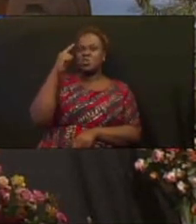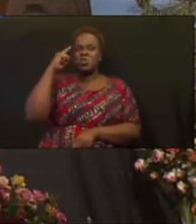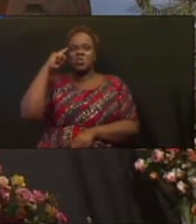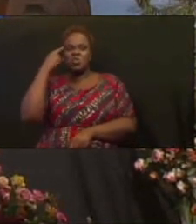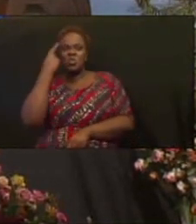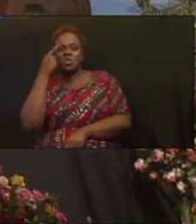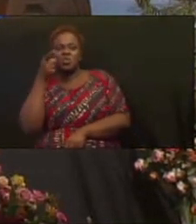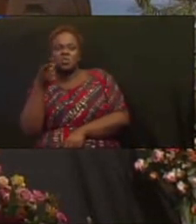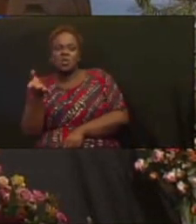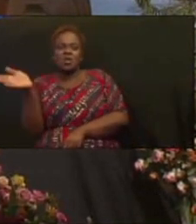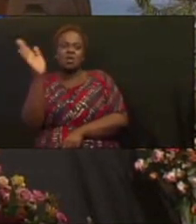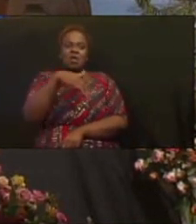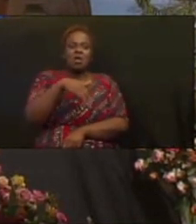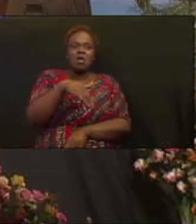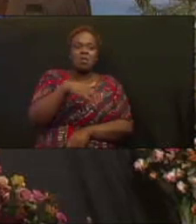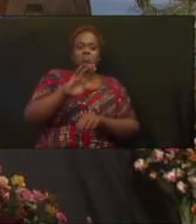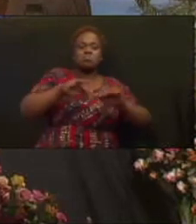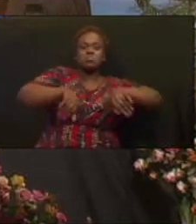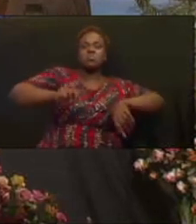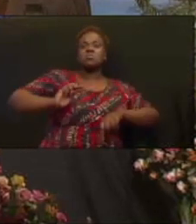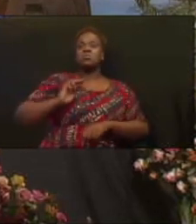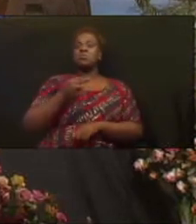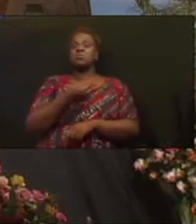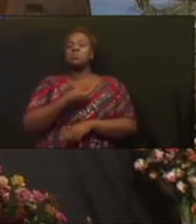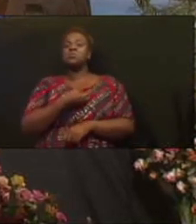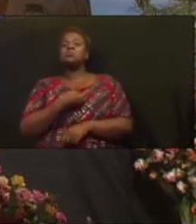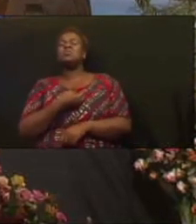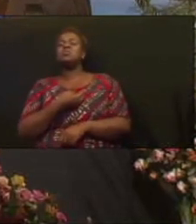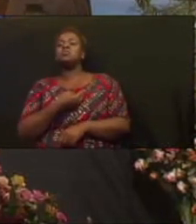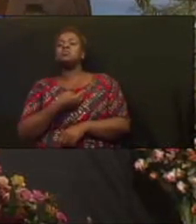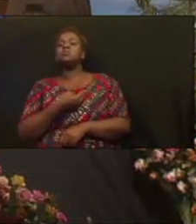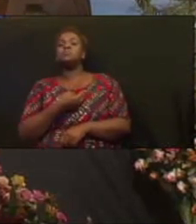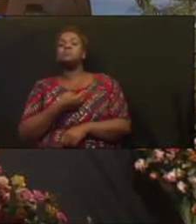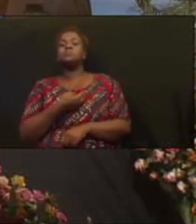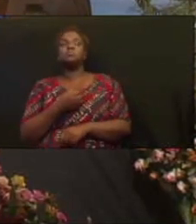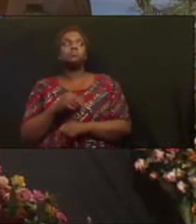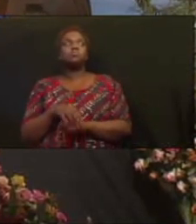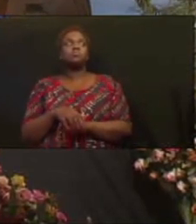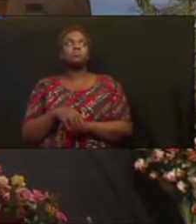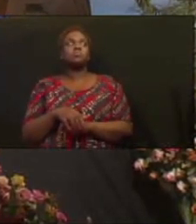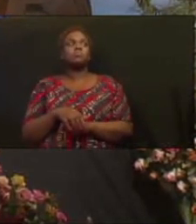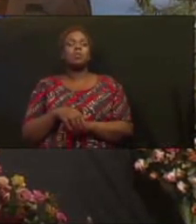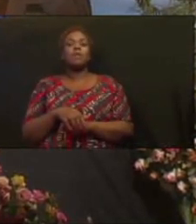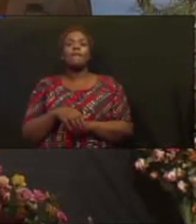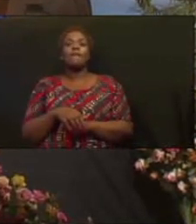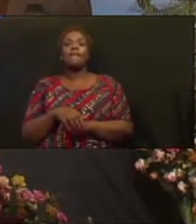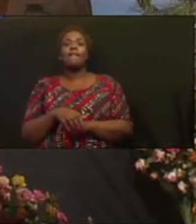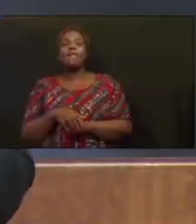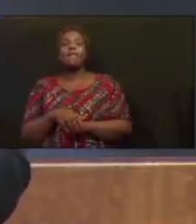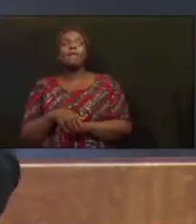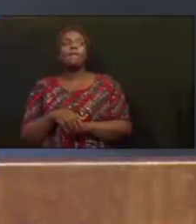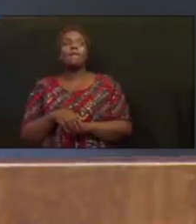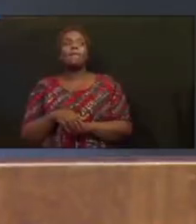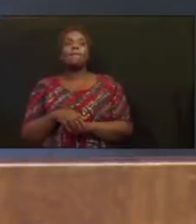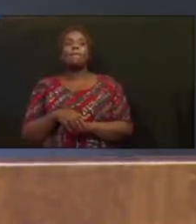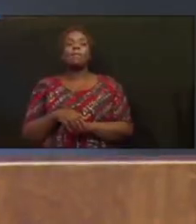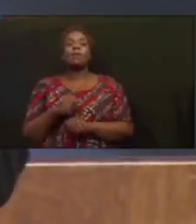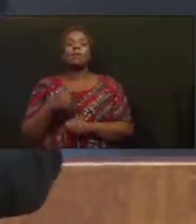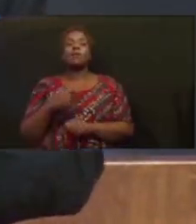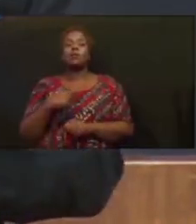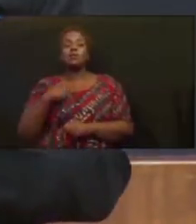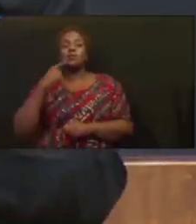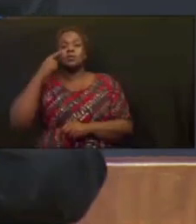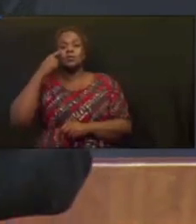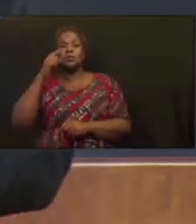into abundance? After that encounter, the heavens opened. I have seen the spirit